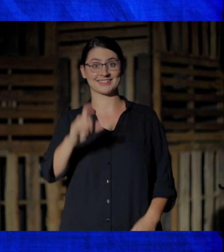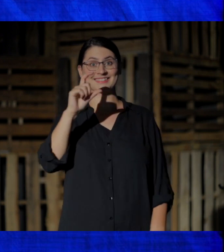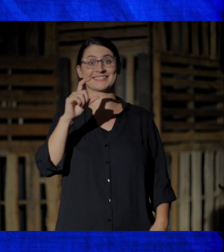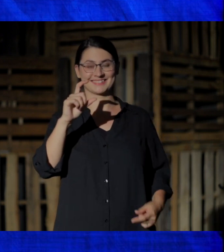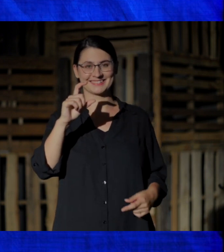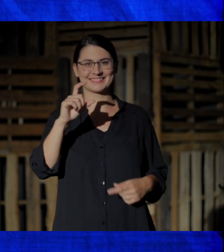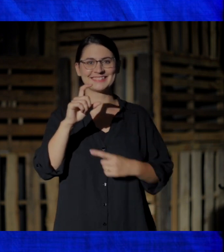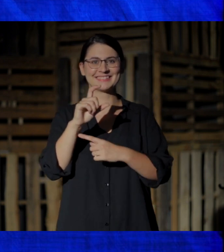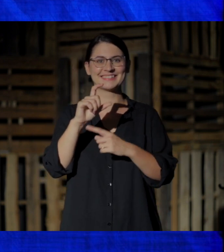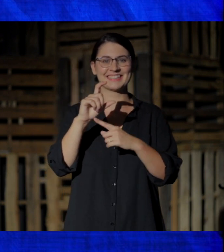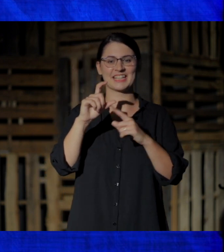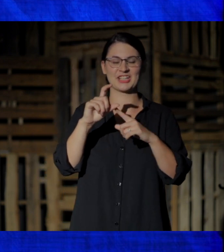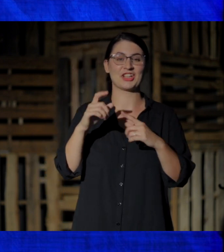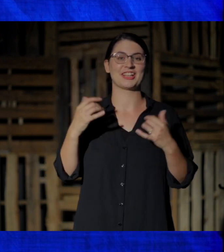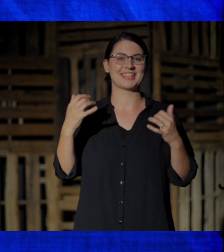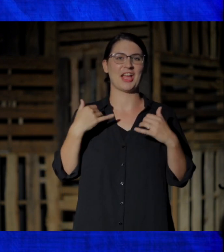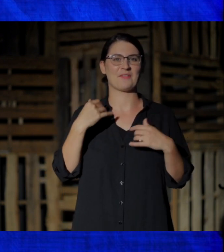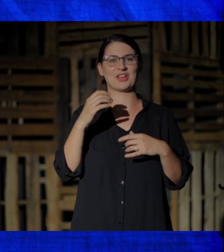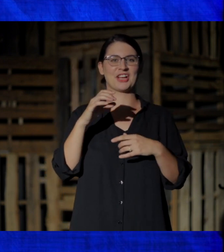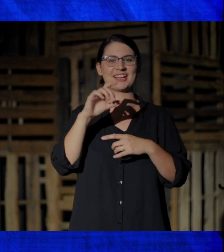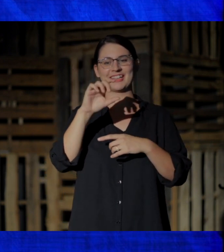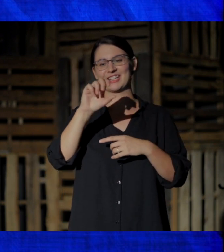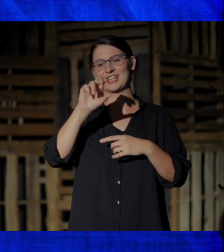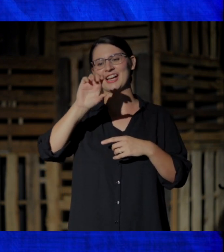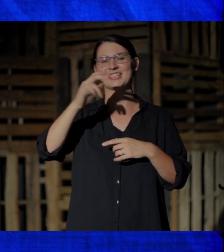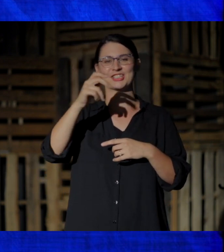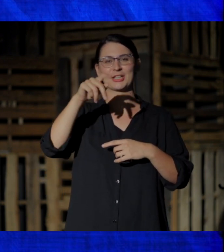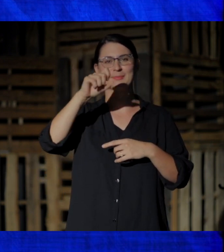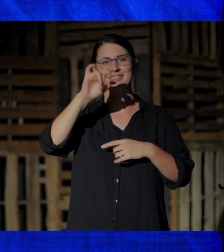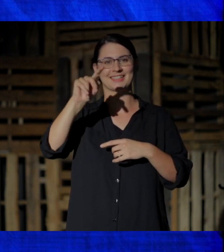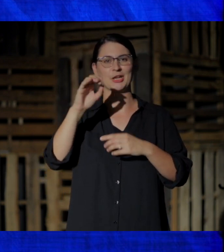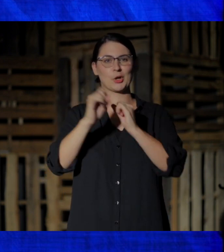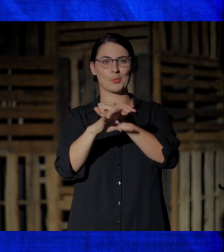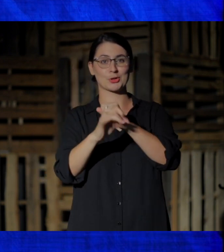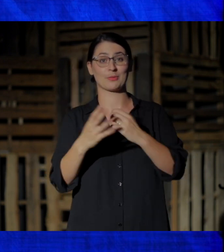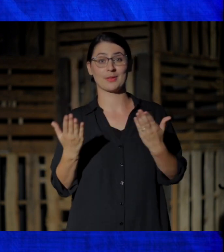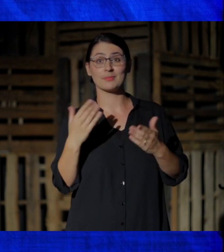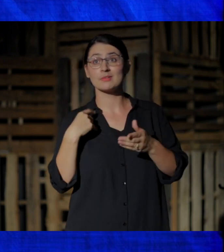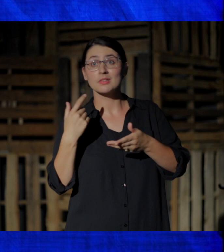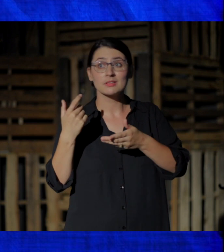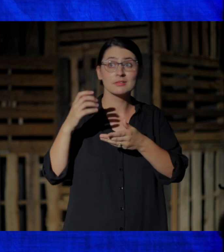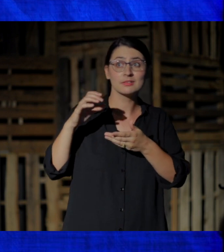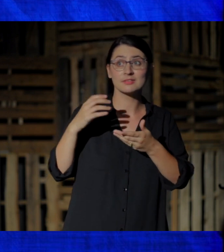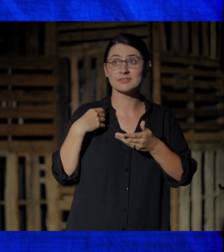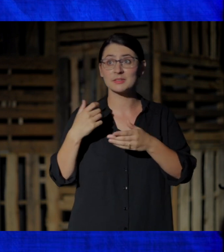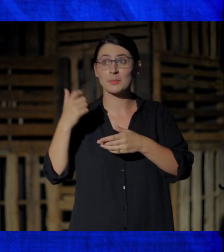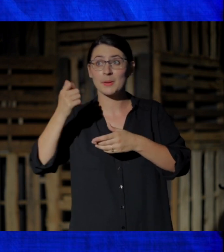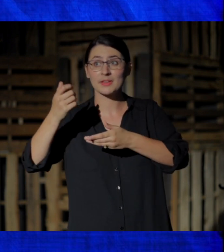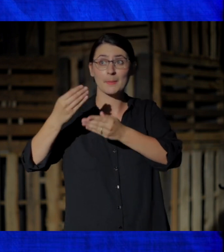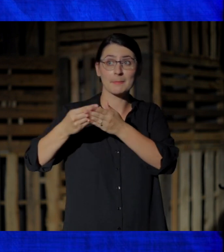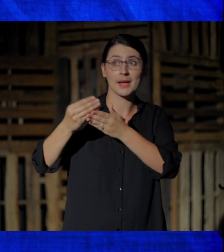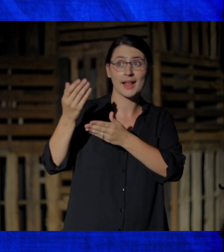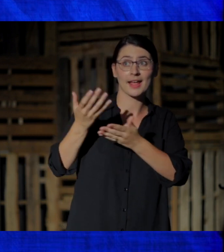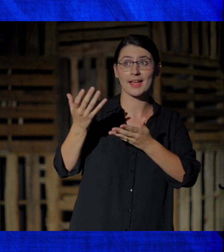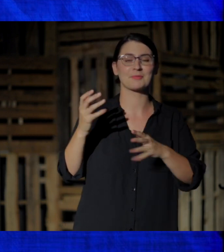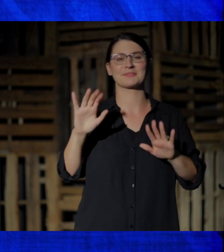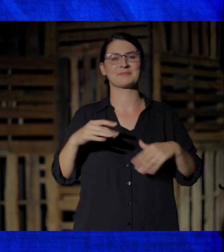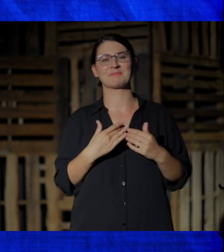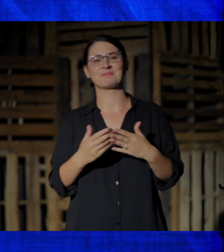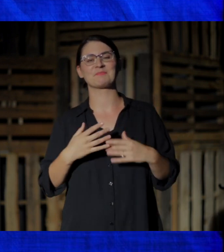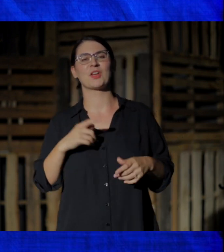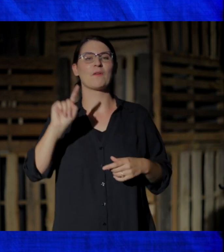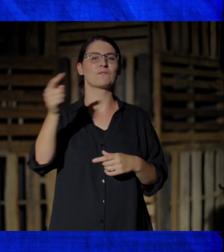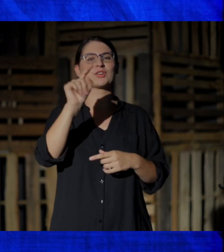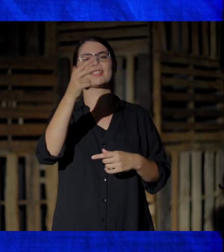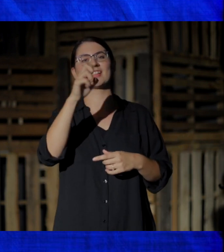it's a chapstick commercial. Maybe you can send us some money, chapstick. All right, so there we go. All right, what do we got here? 1 Thessalonians chapter 4,